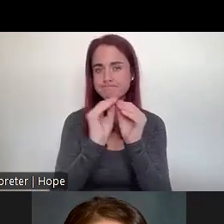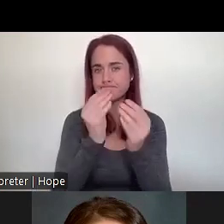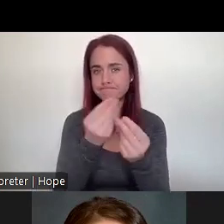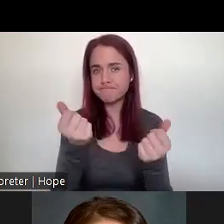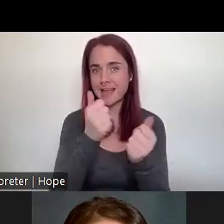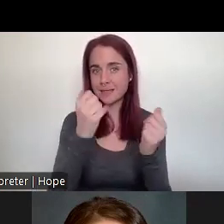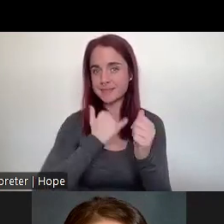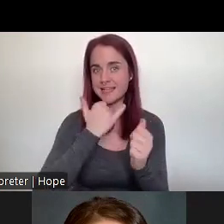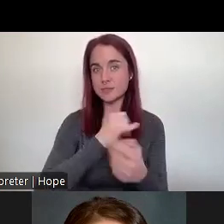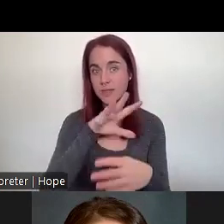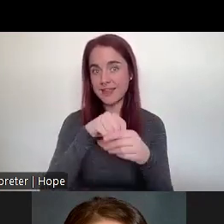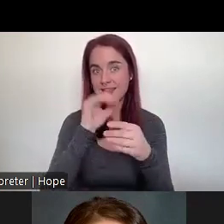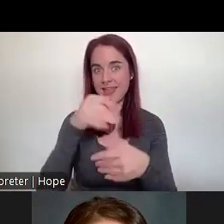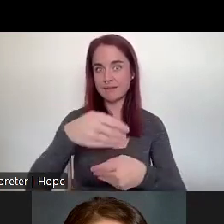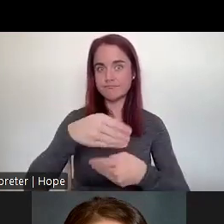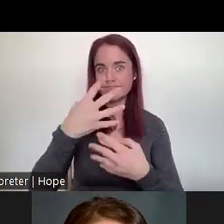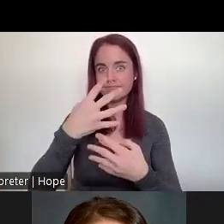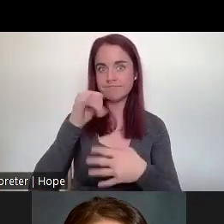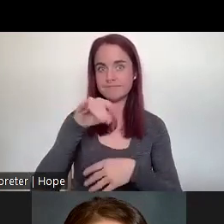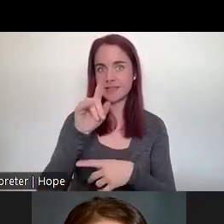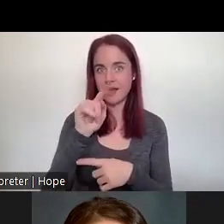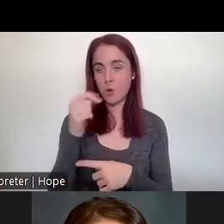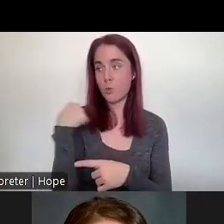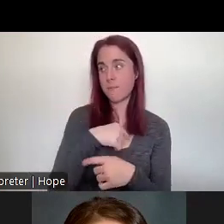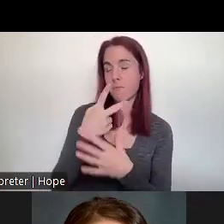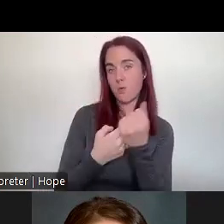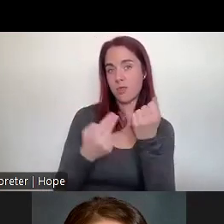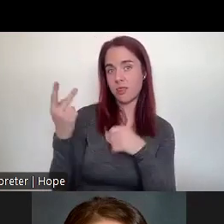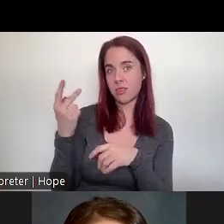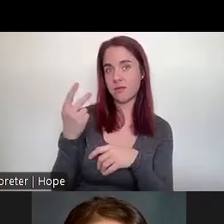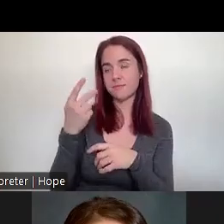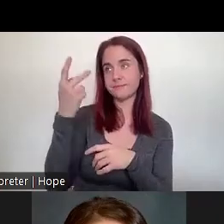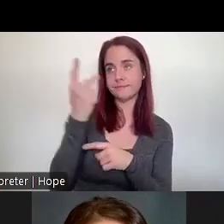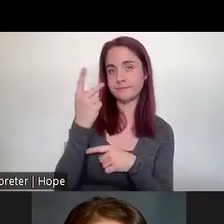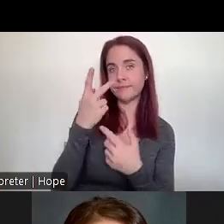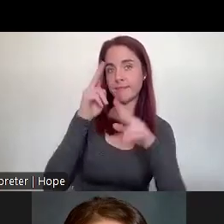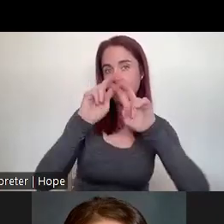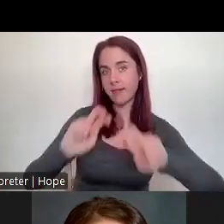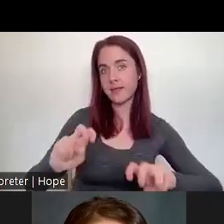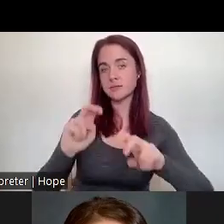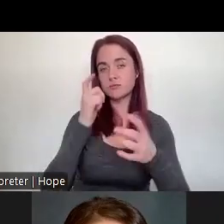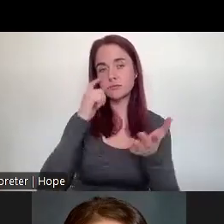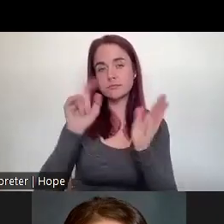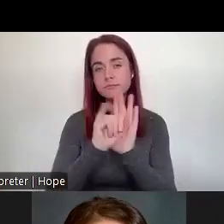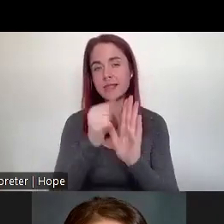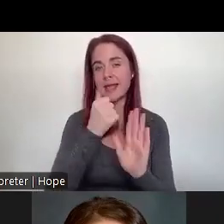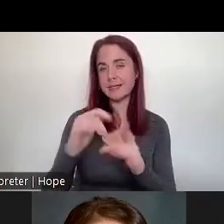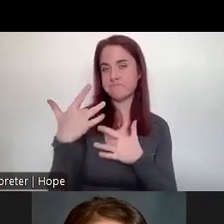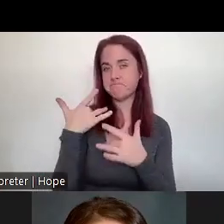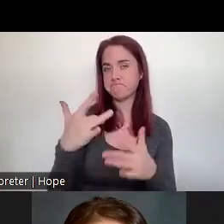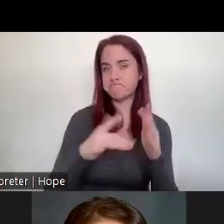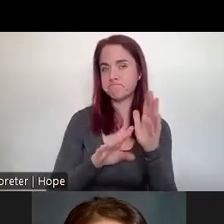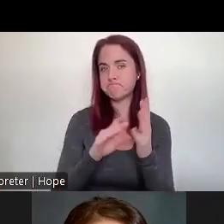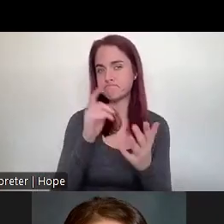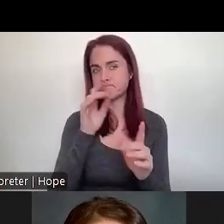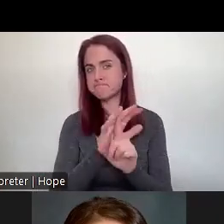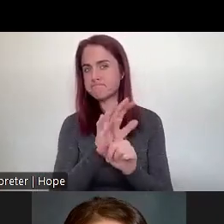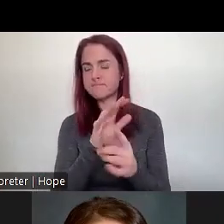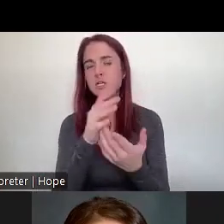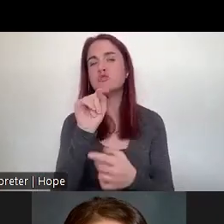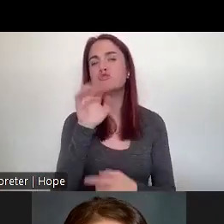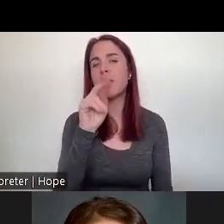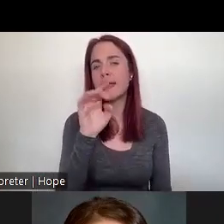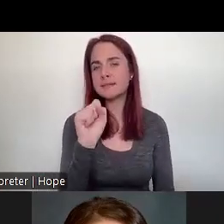within the data. And then we both analyze the data to identify any disease trends that we see. The specimens